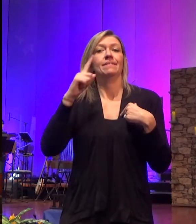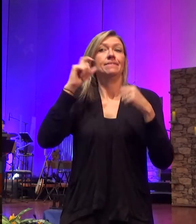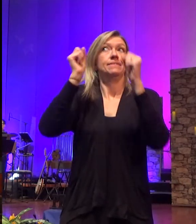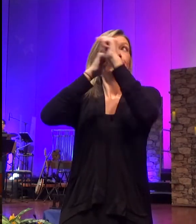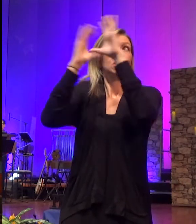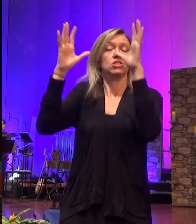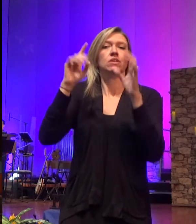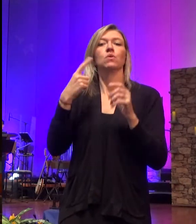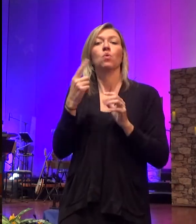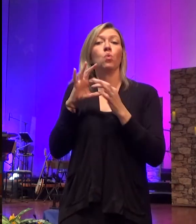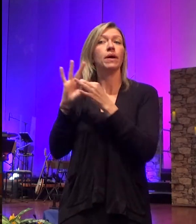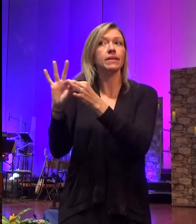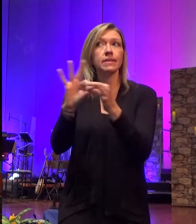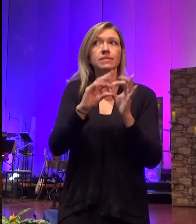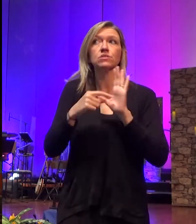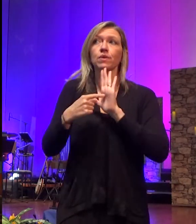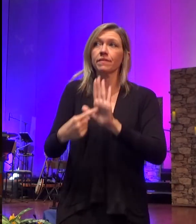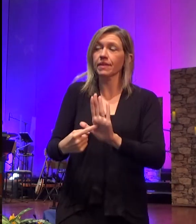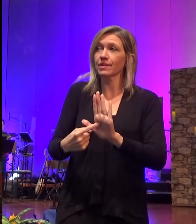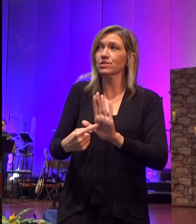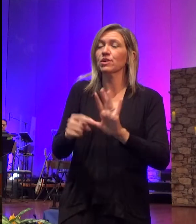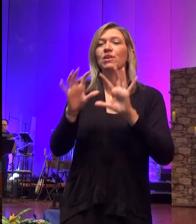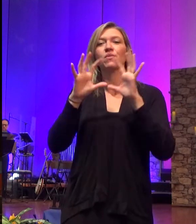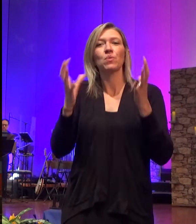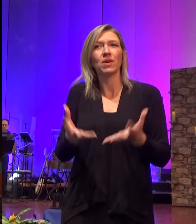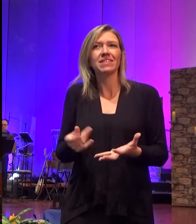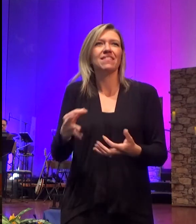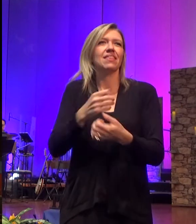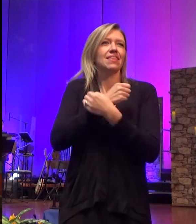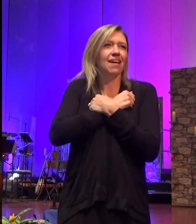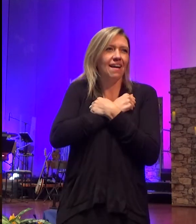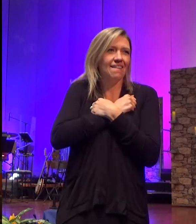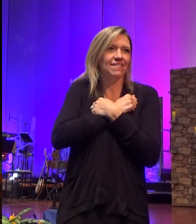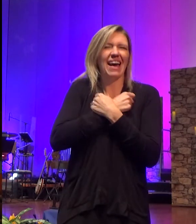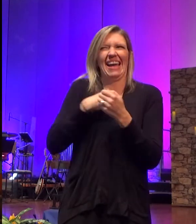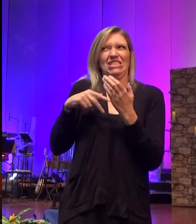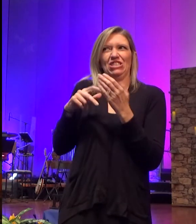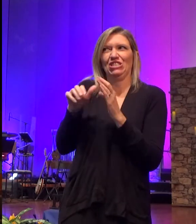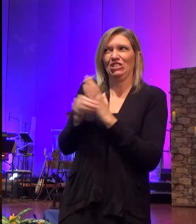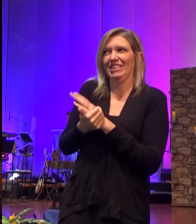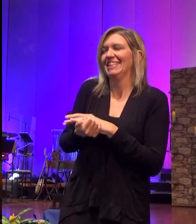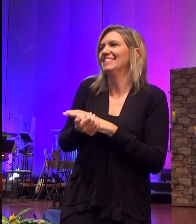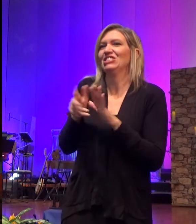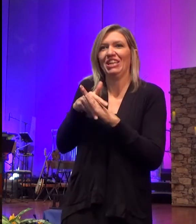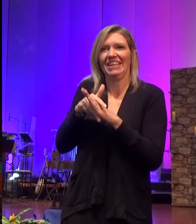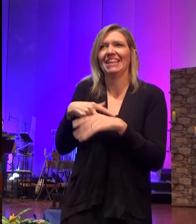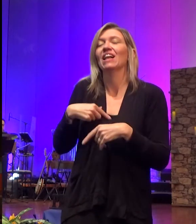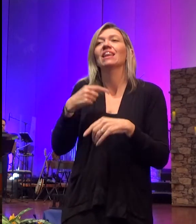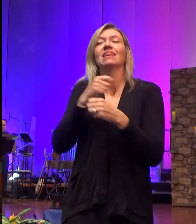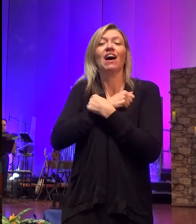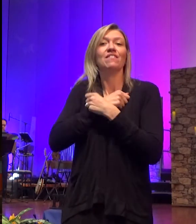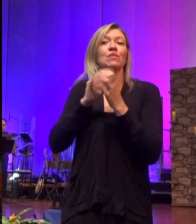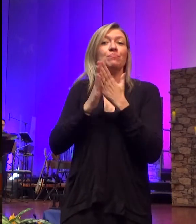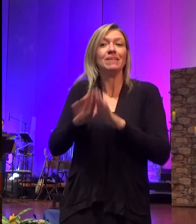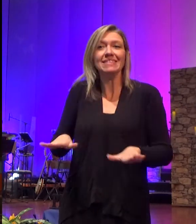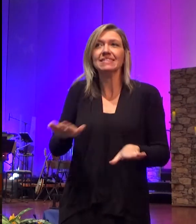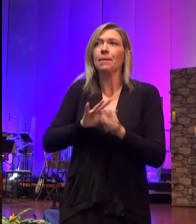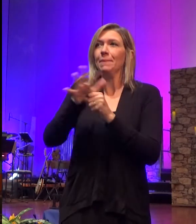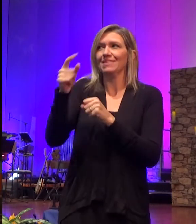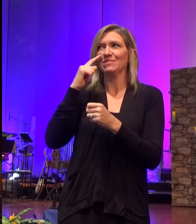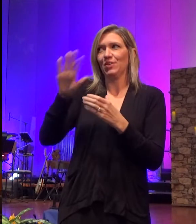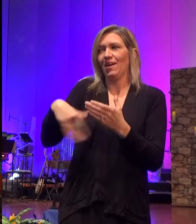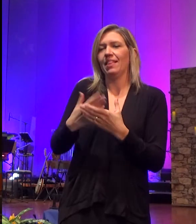vision: oneness revealed, a world of love, I cheated, peace, and abundance for all. And